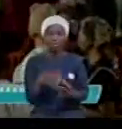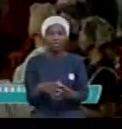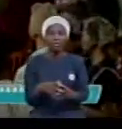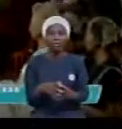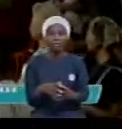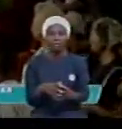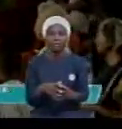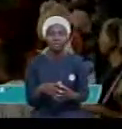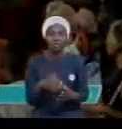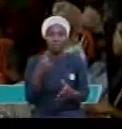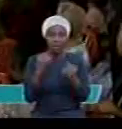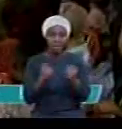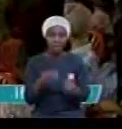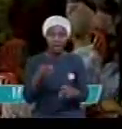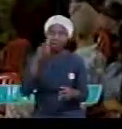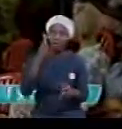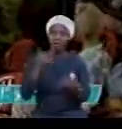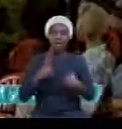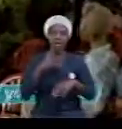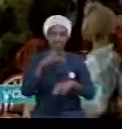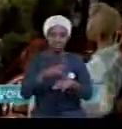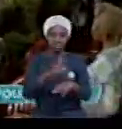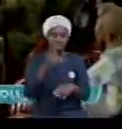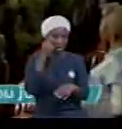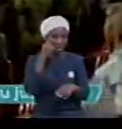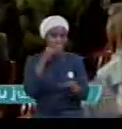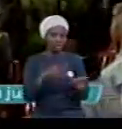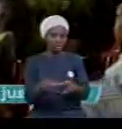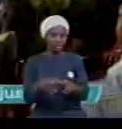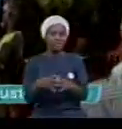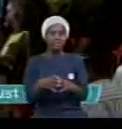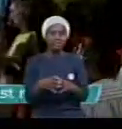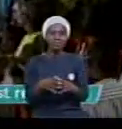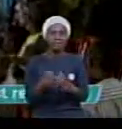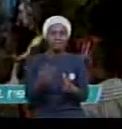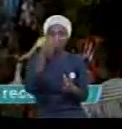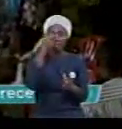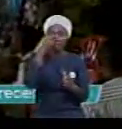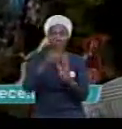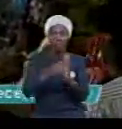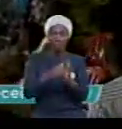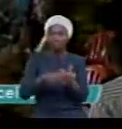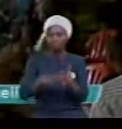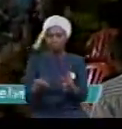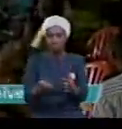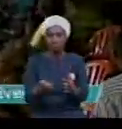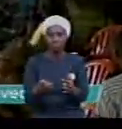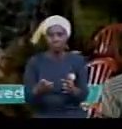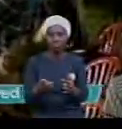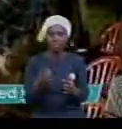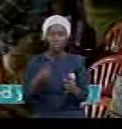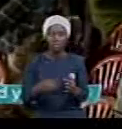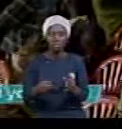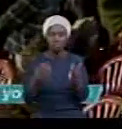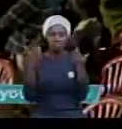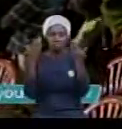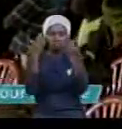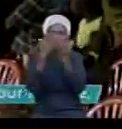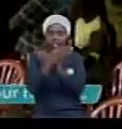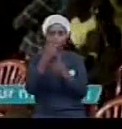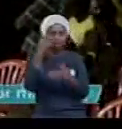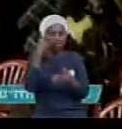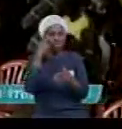The power of God has touched your eyes. The blindness gone. The dimness gone. You